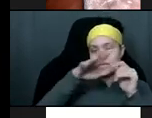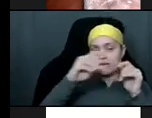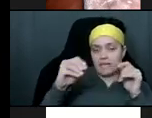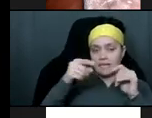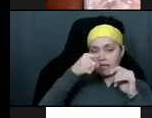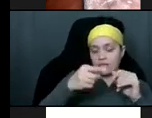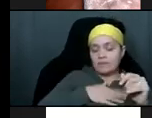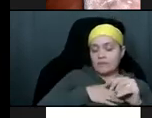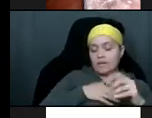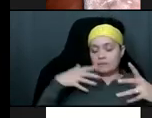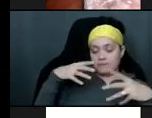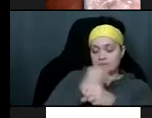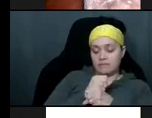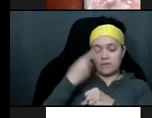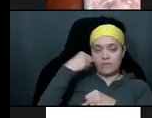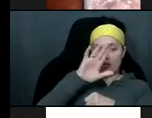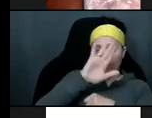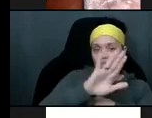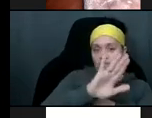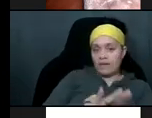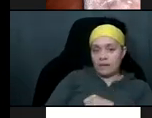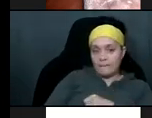my acronym for that.